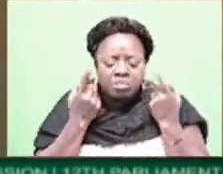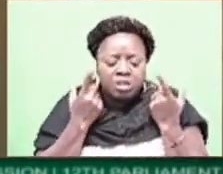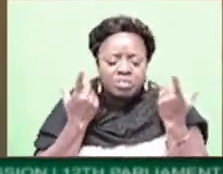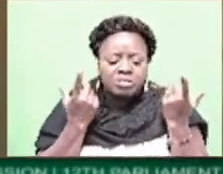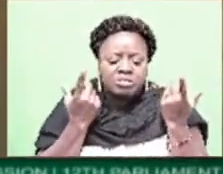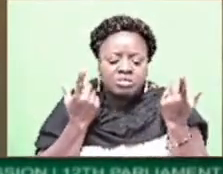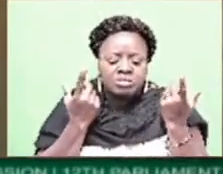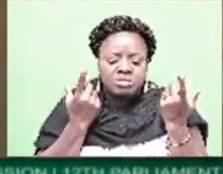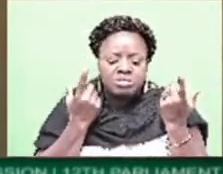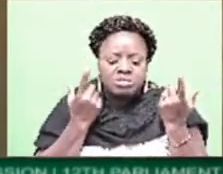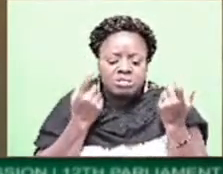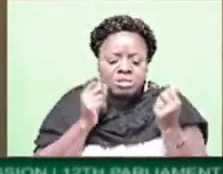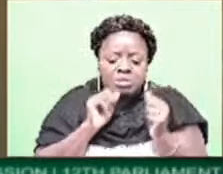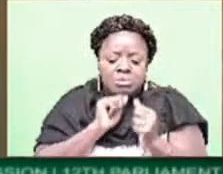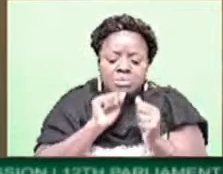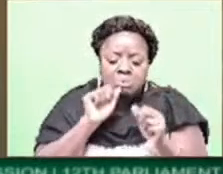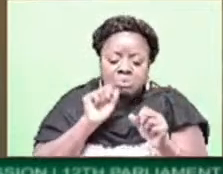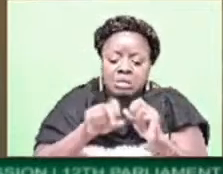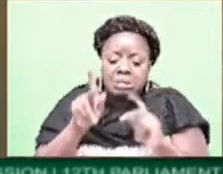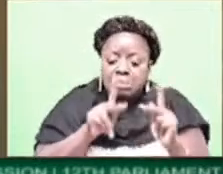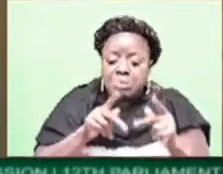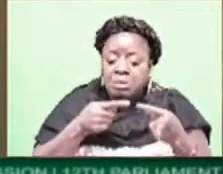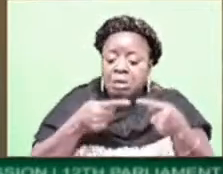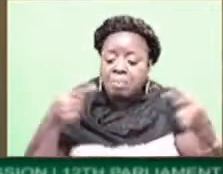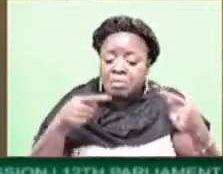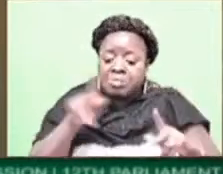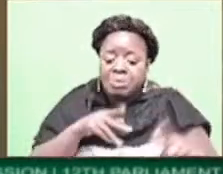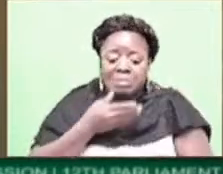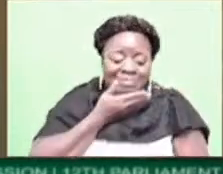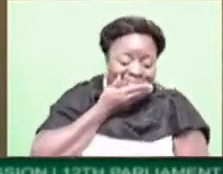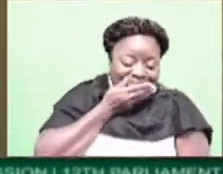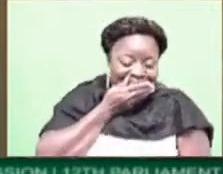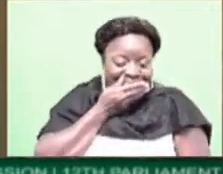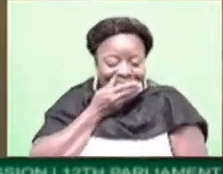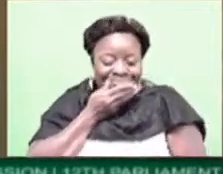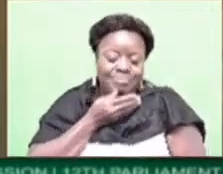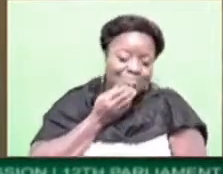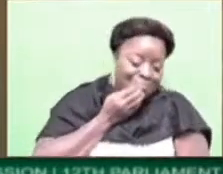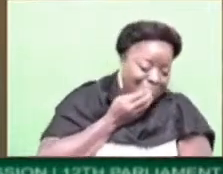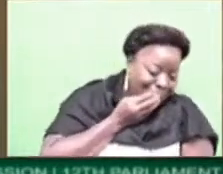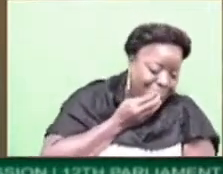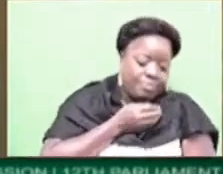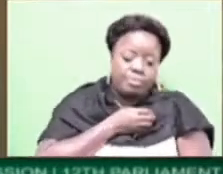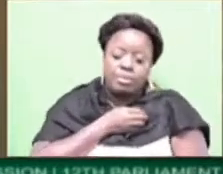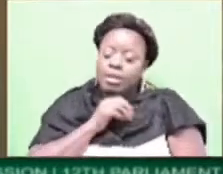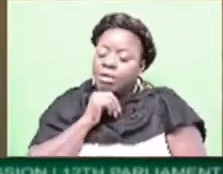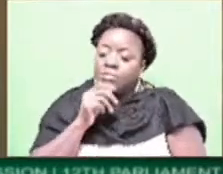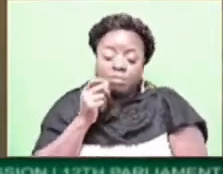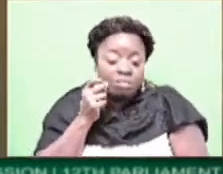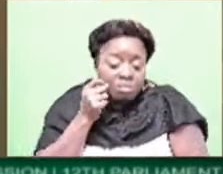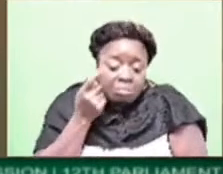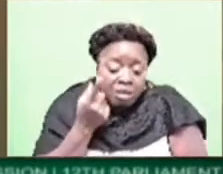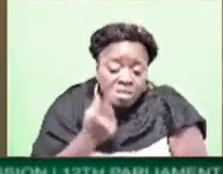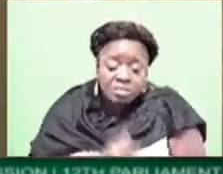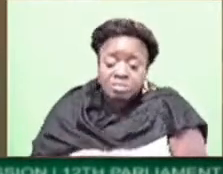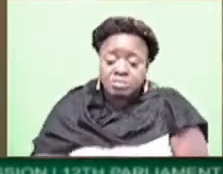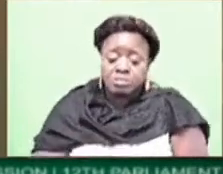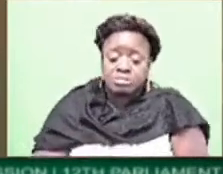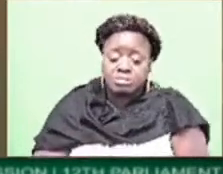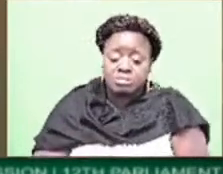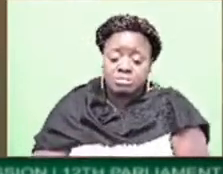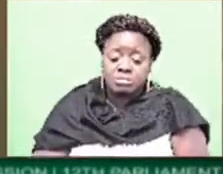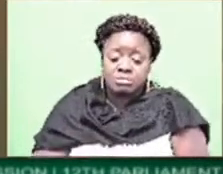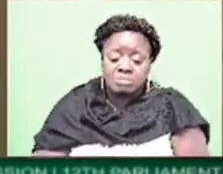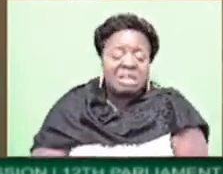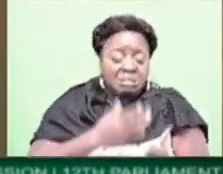by the giggles coming from opposite. I'm really not surprised. Saddened, yes,